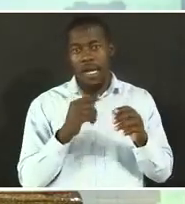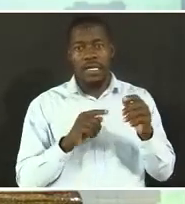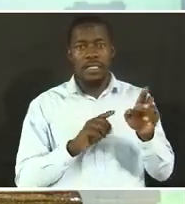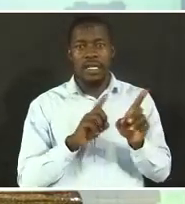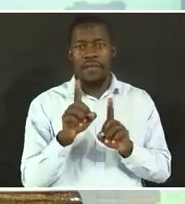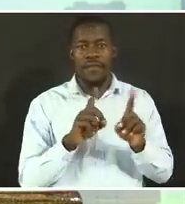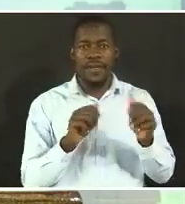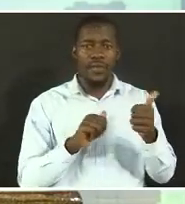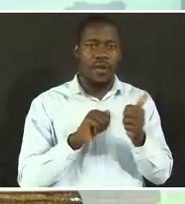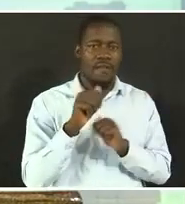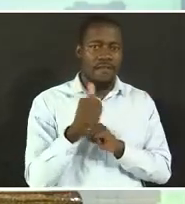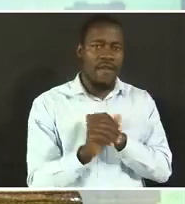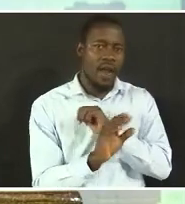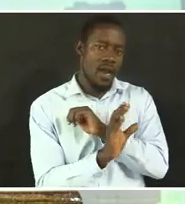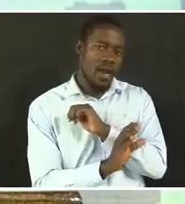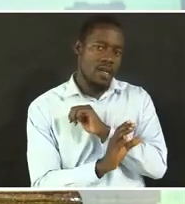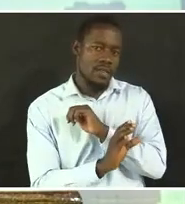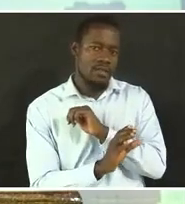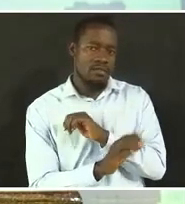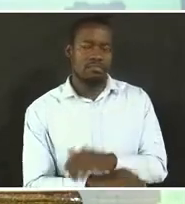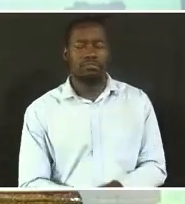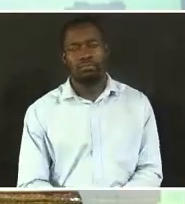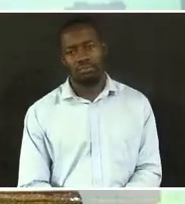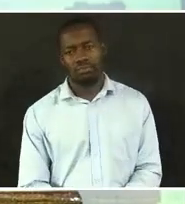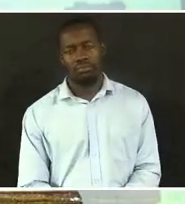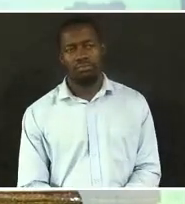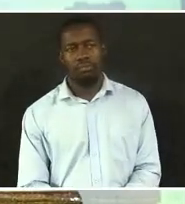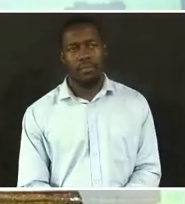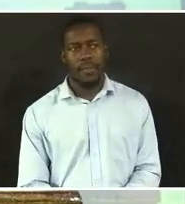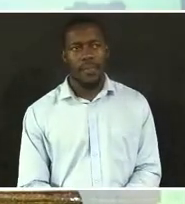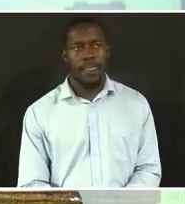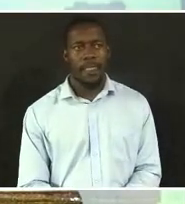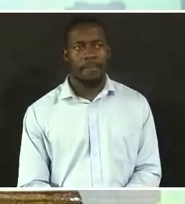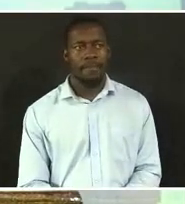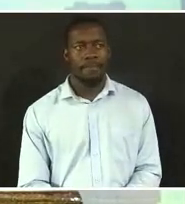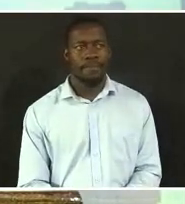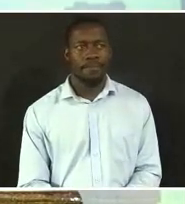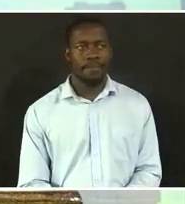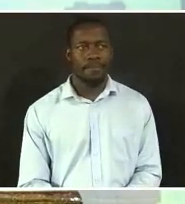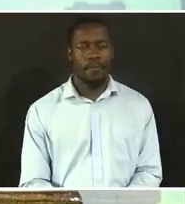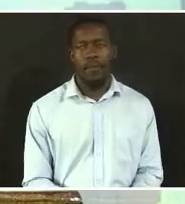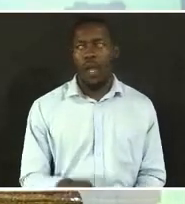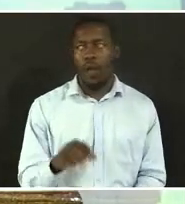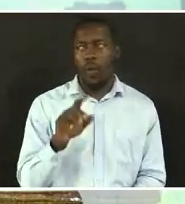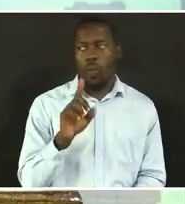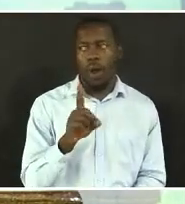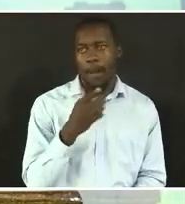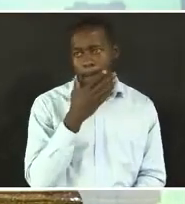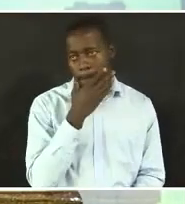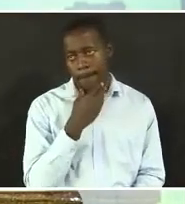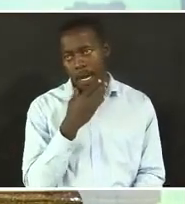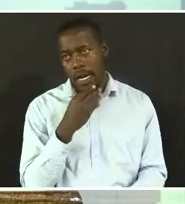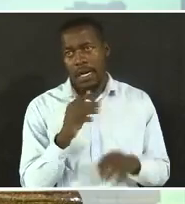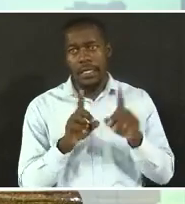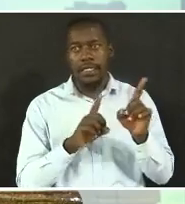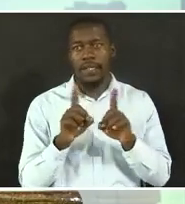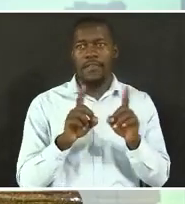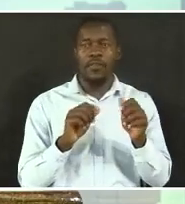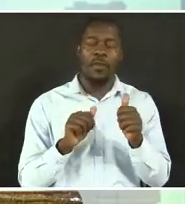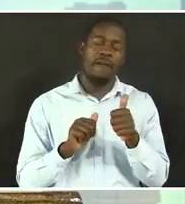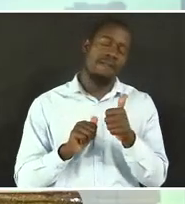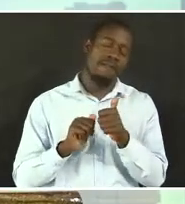unto them his goods. Now listen. The man traveled to a far country. He gave